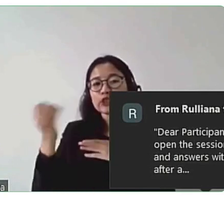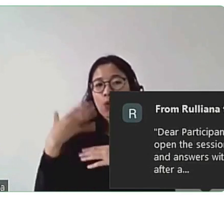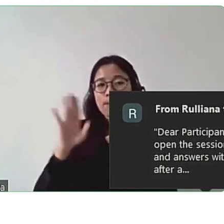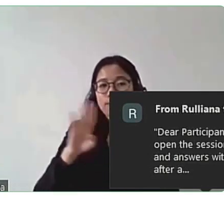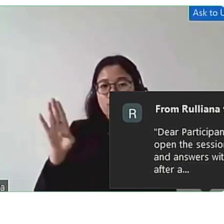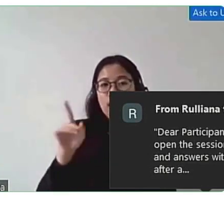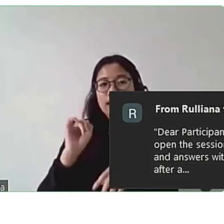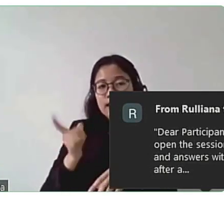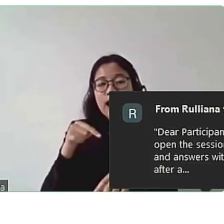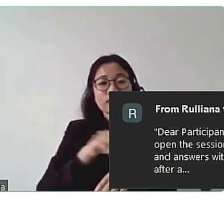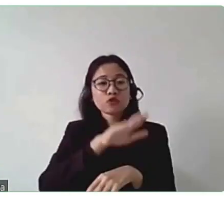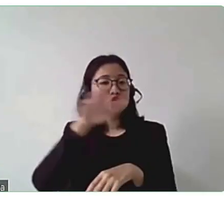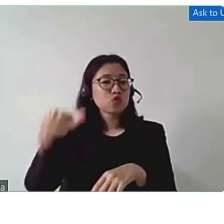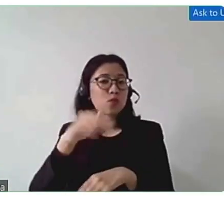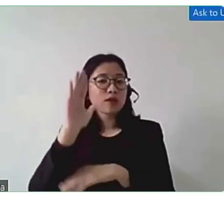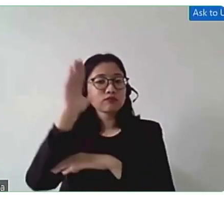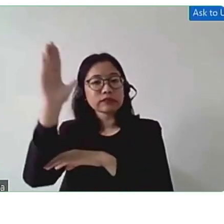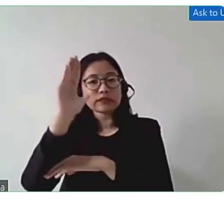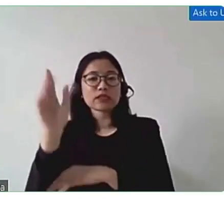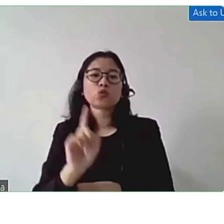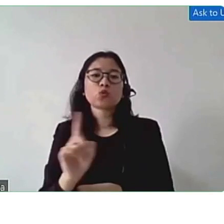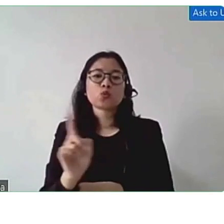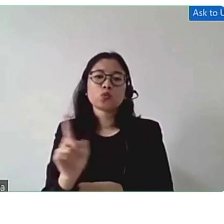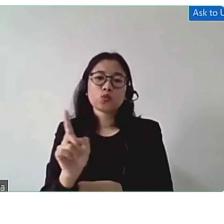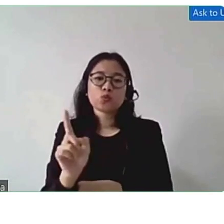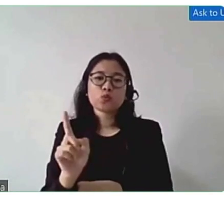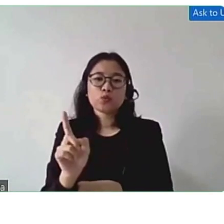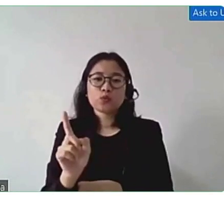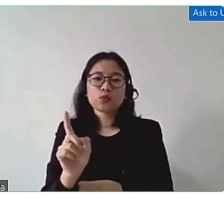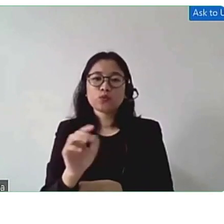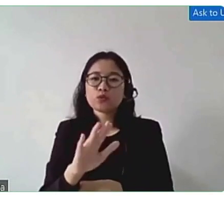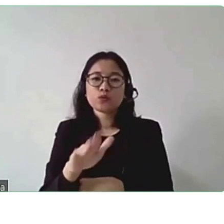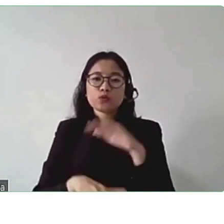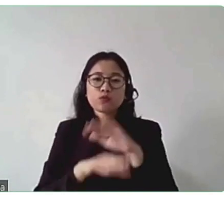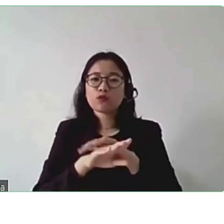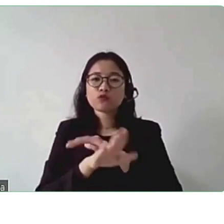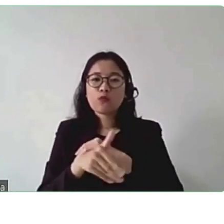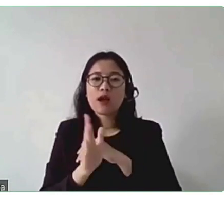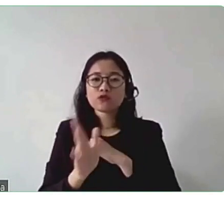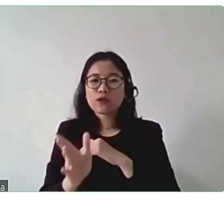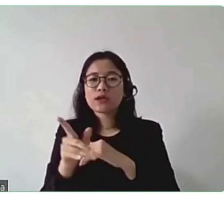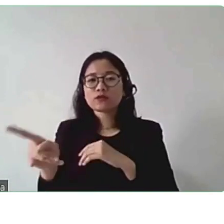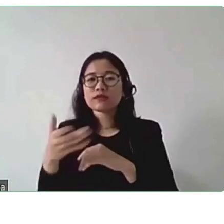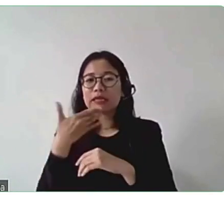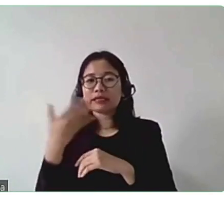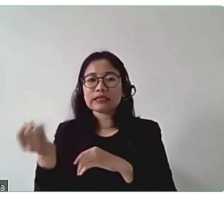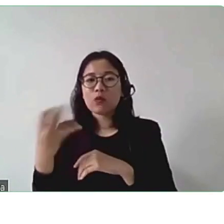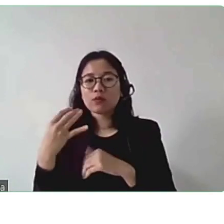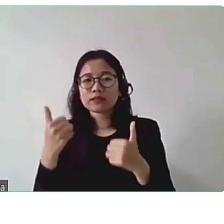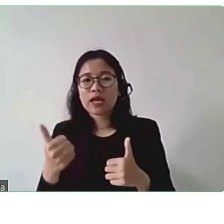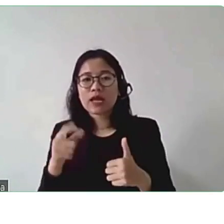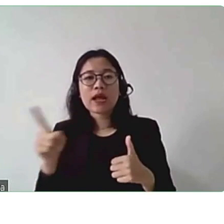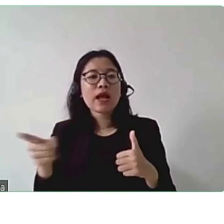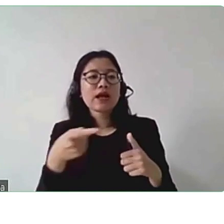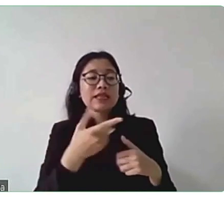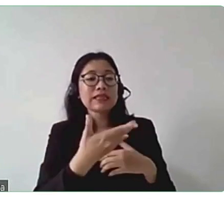all presentations from the 4 speakers are completed. You may type your question in the chat